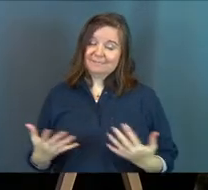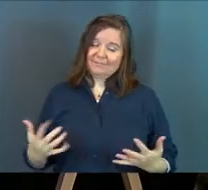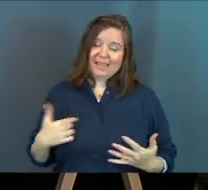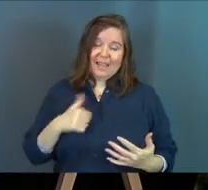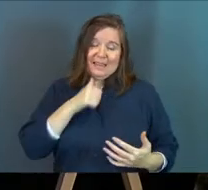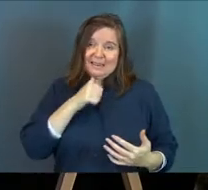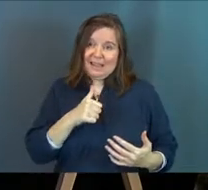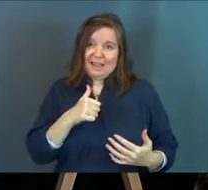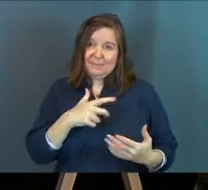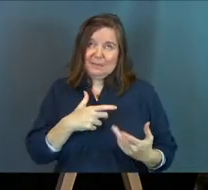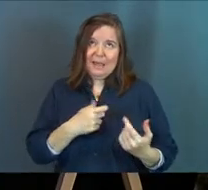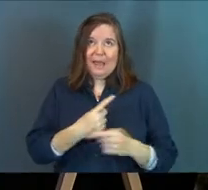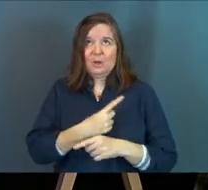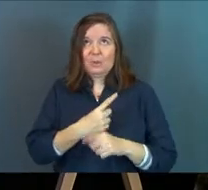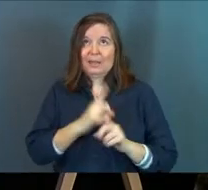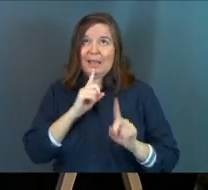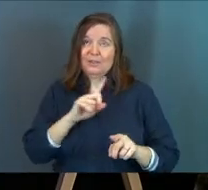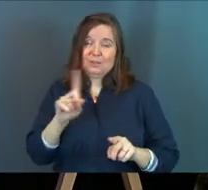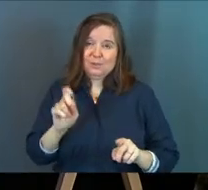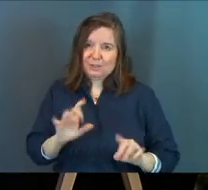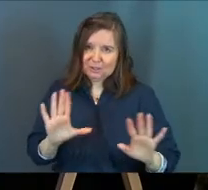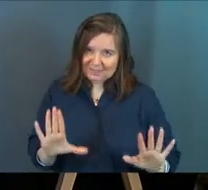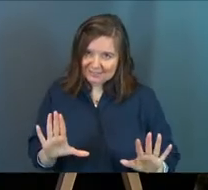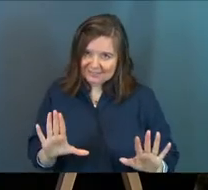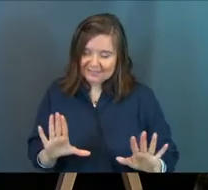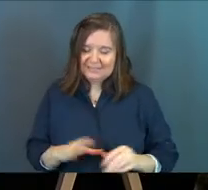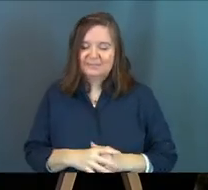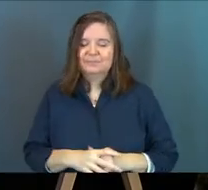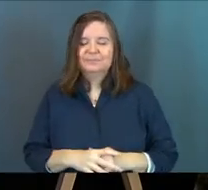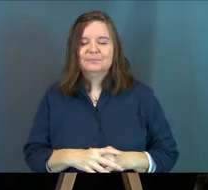Now, I'm not going to adequately answer this question